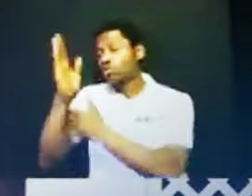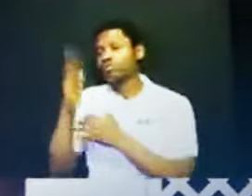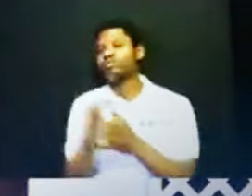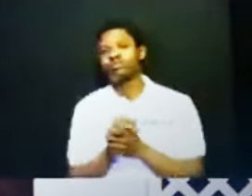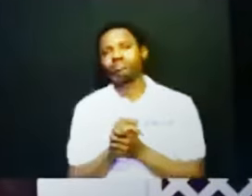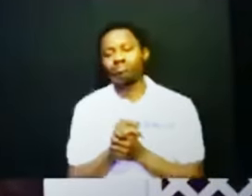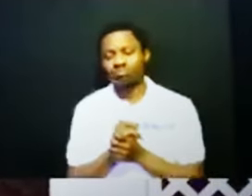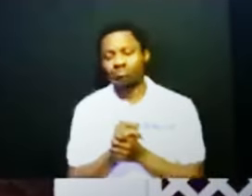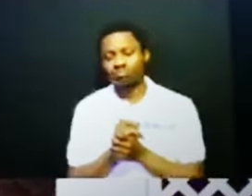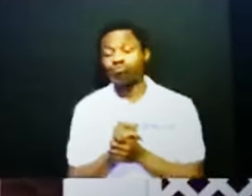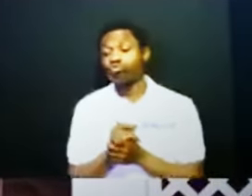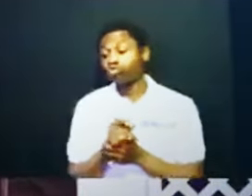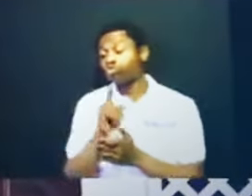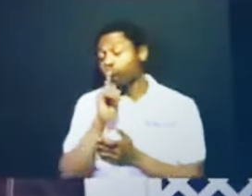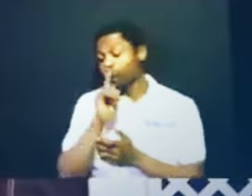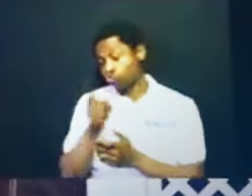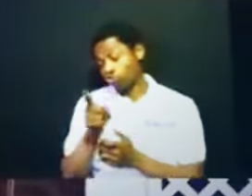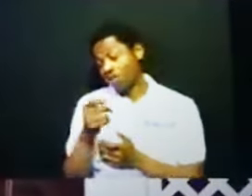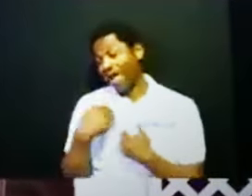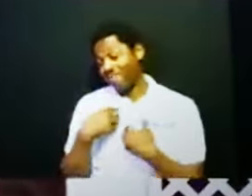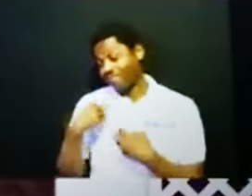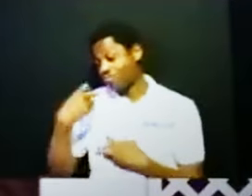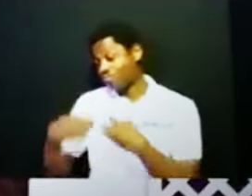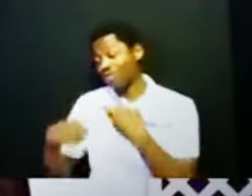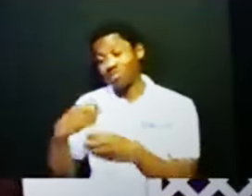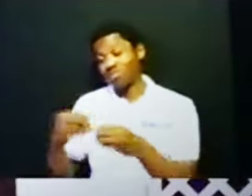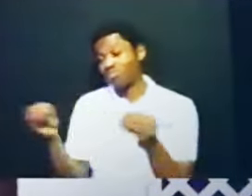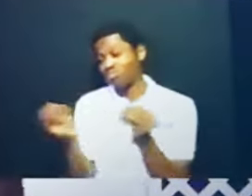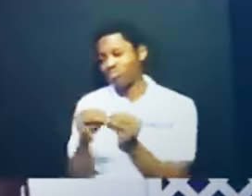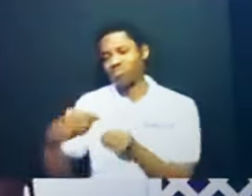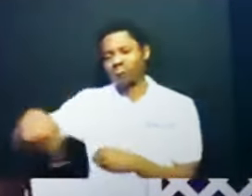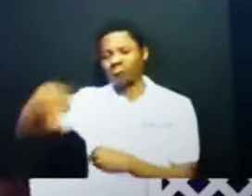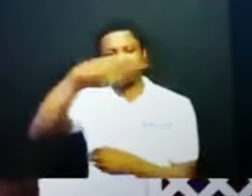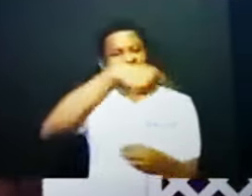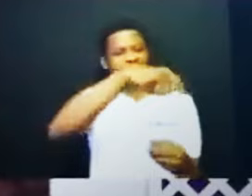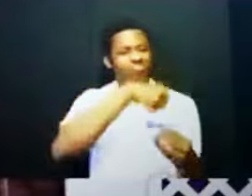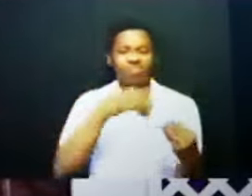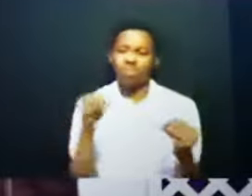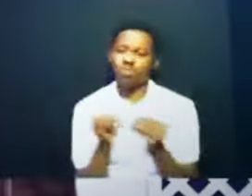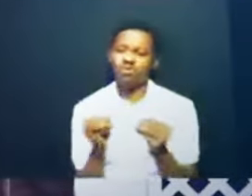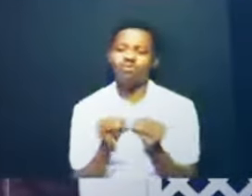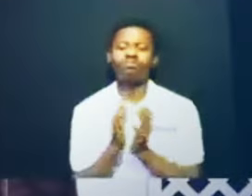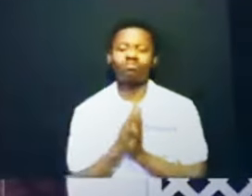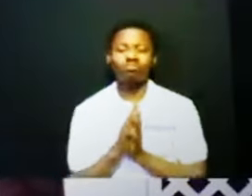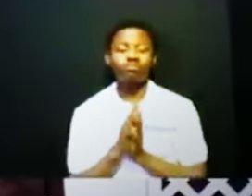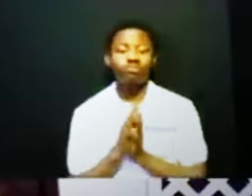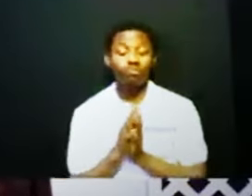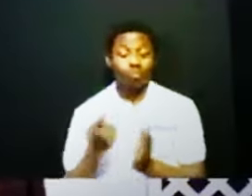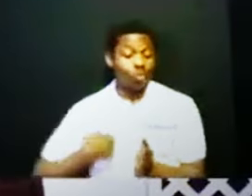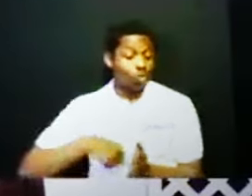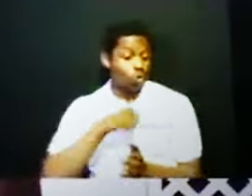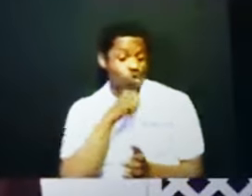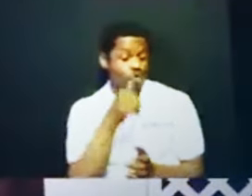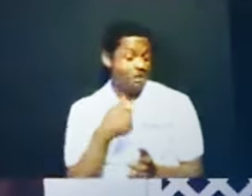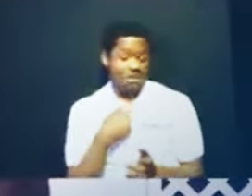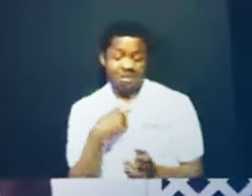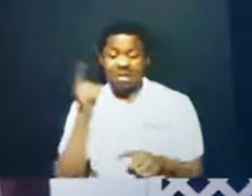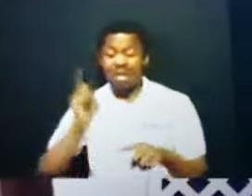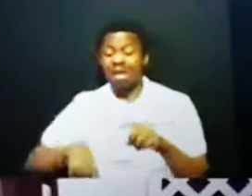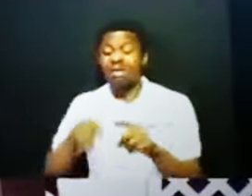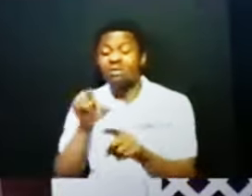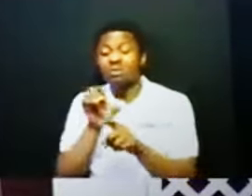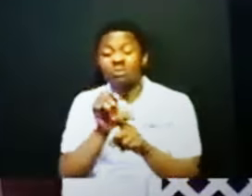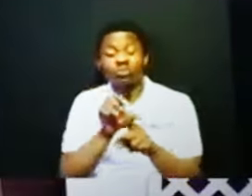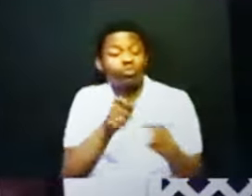There are issues everywhere. I want to say that we don't have control over how people should act.